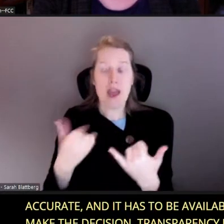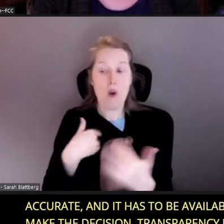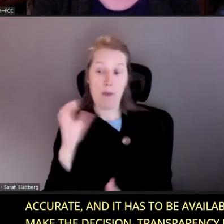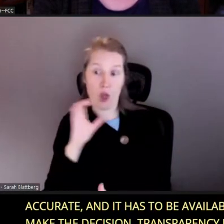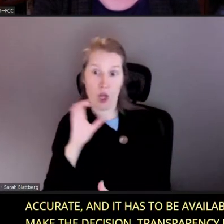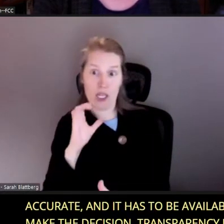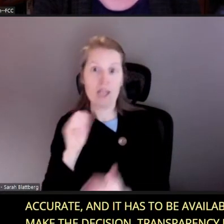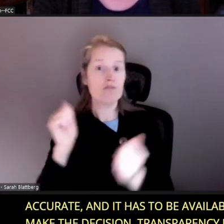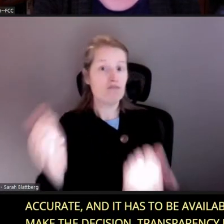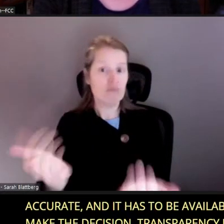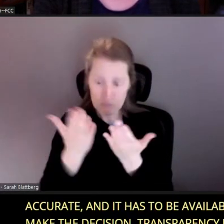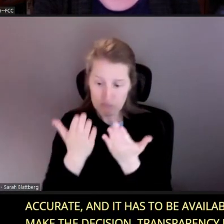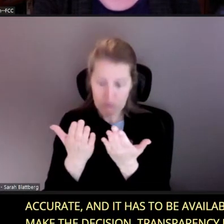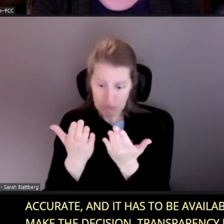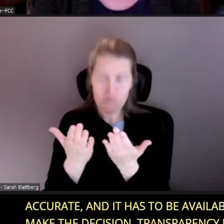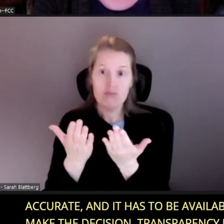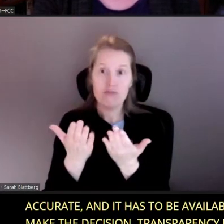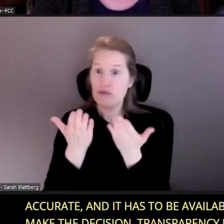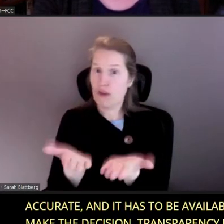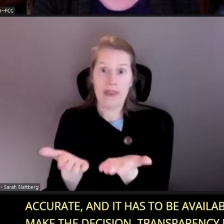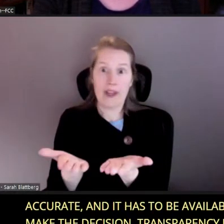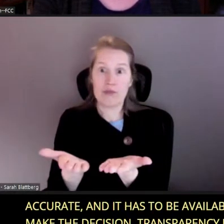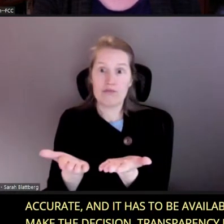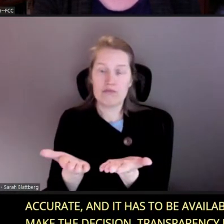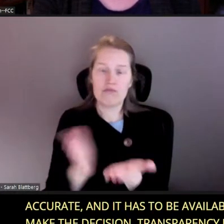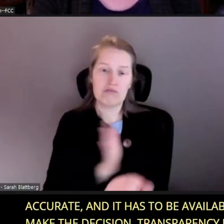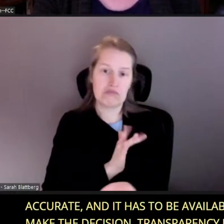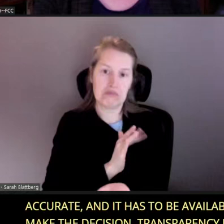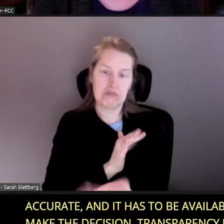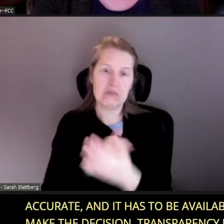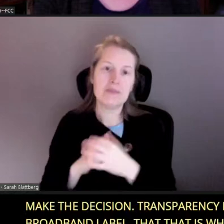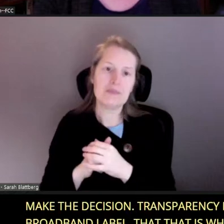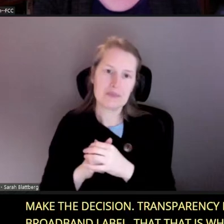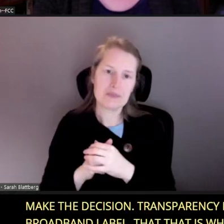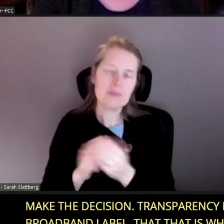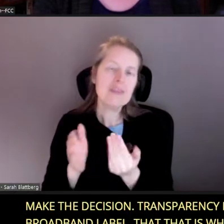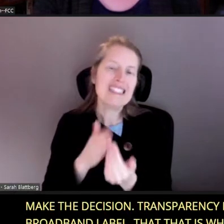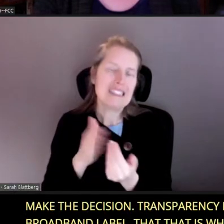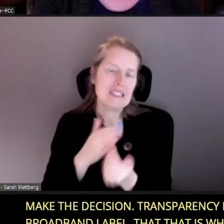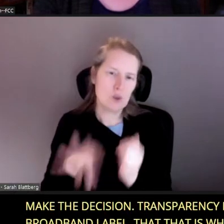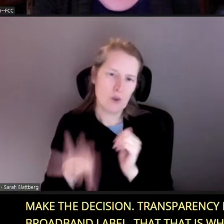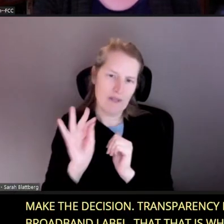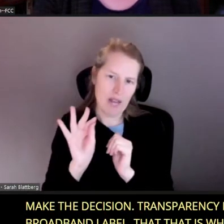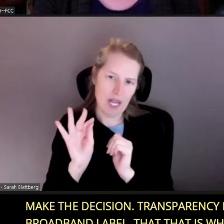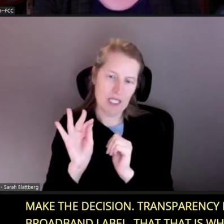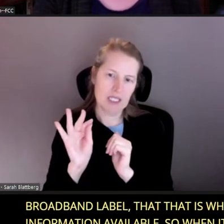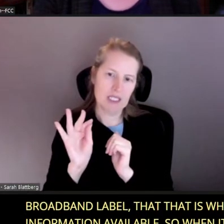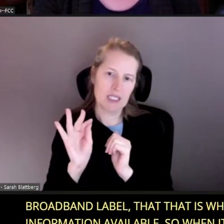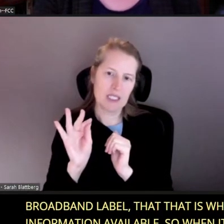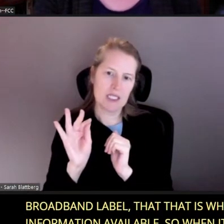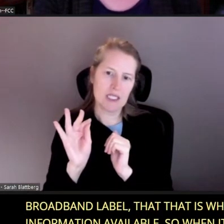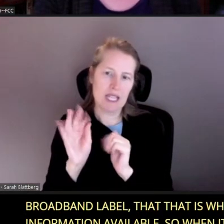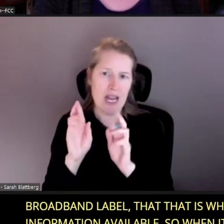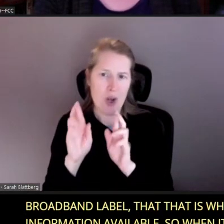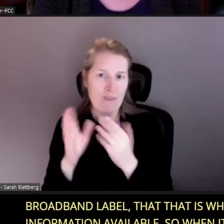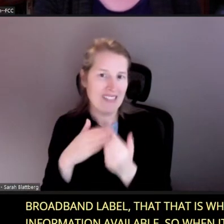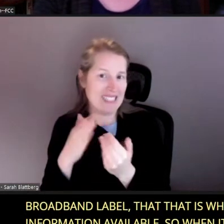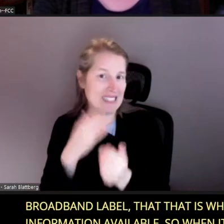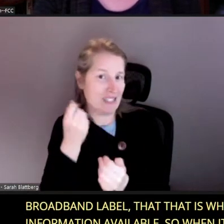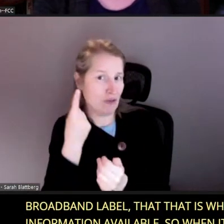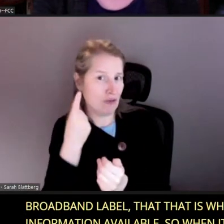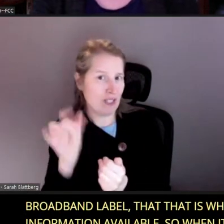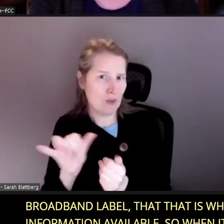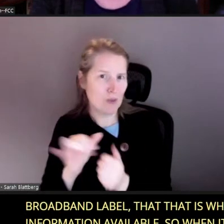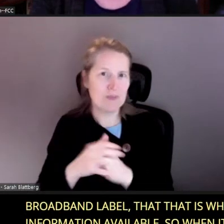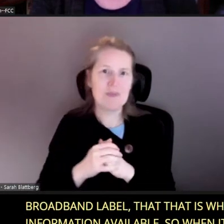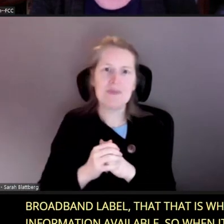just going to be there in front of their face at the point they're making a decision about broadband. It'll be easy to find and hopefully easy to understand.